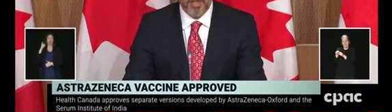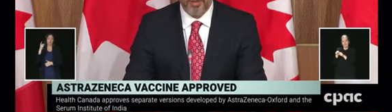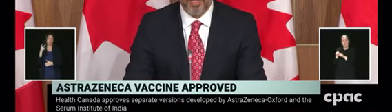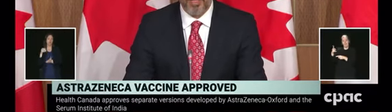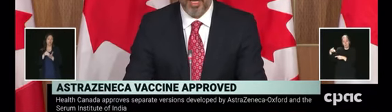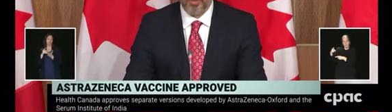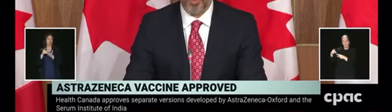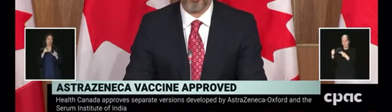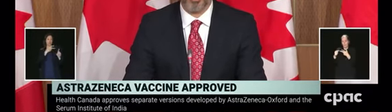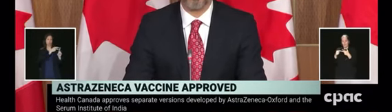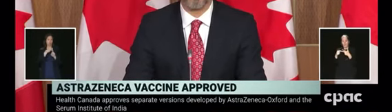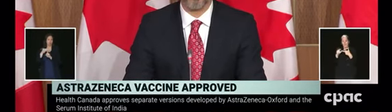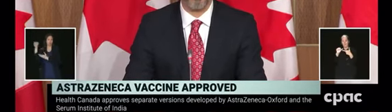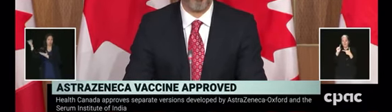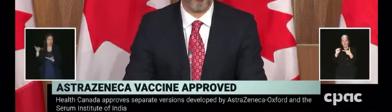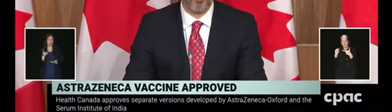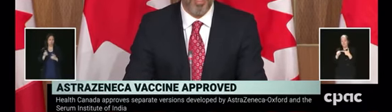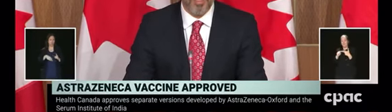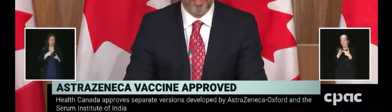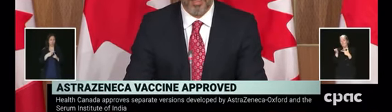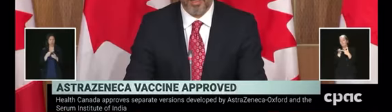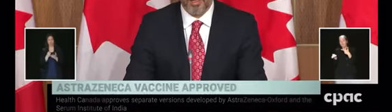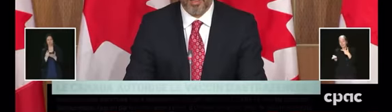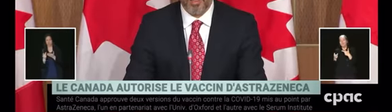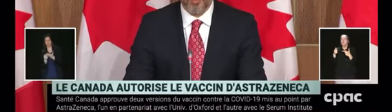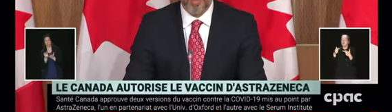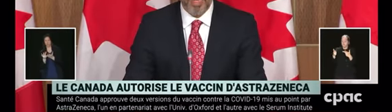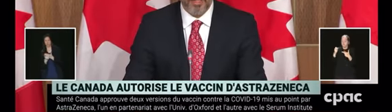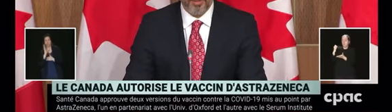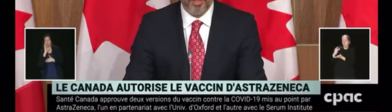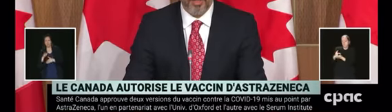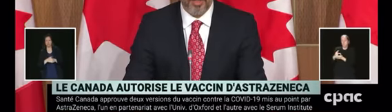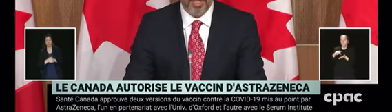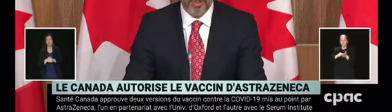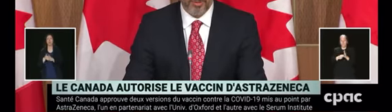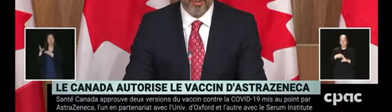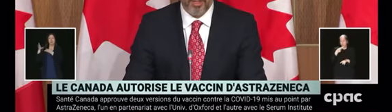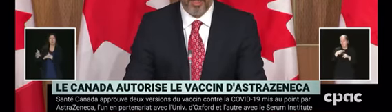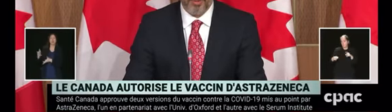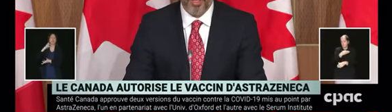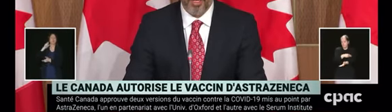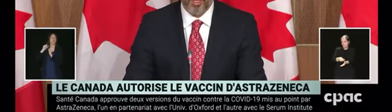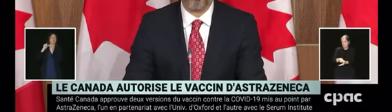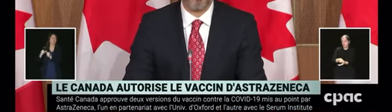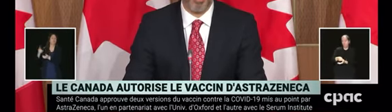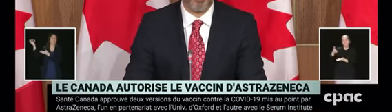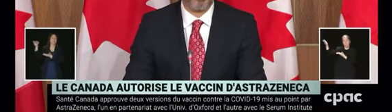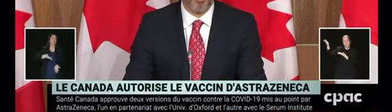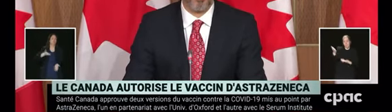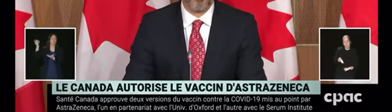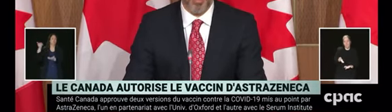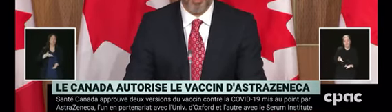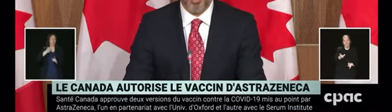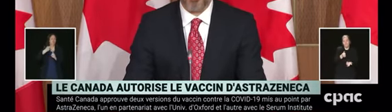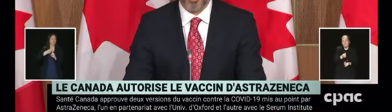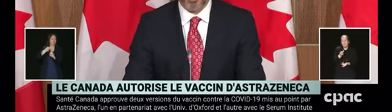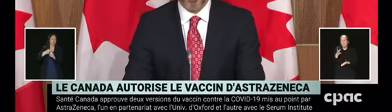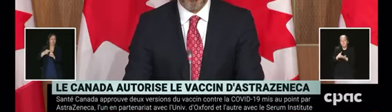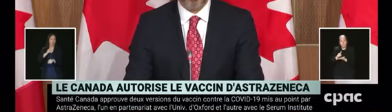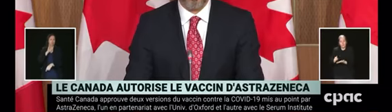of these doses will arrive within weeks. The remaining doses are scheduled for delivery over the next couple of